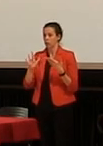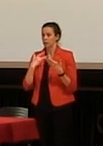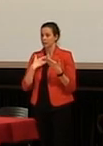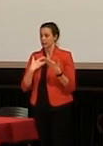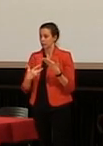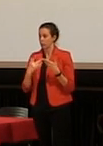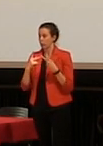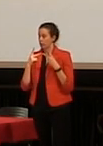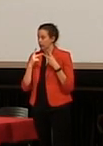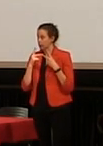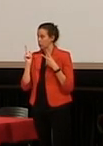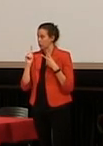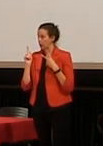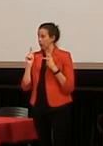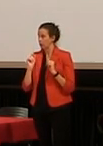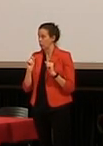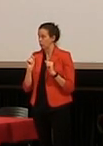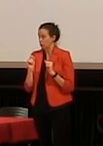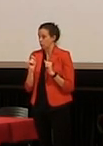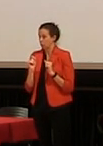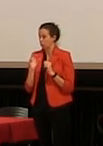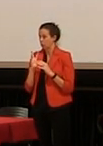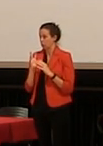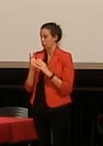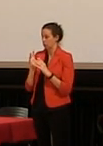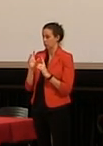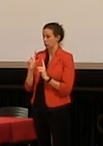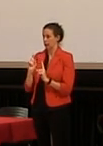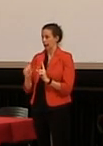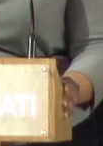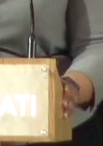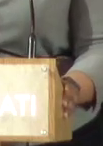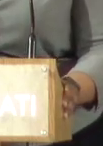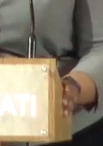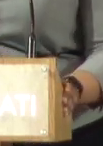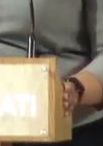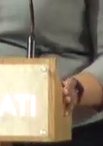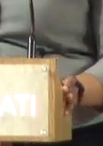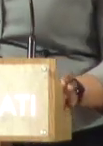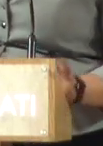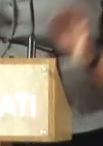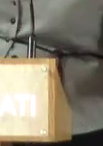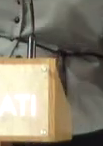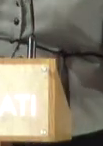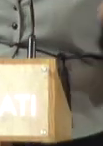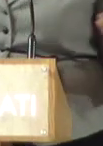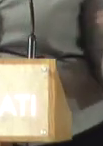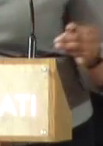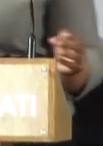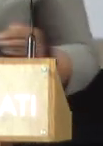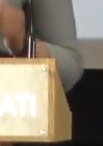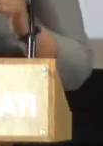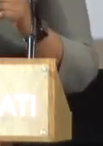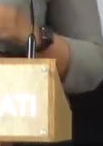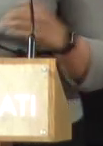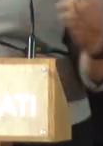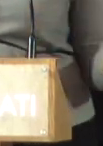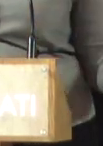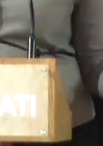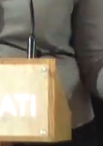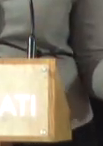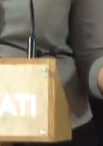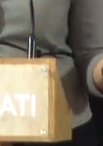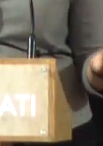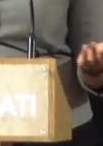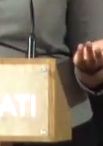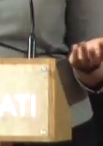places where they would be even asked to participate? You are amazing. Thank you for standing up and asking these questions. So we're starting right here. Actually,